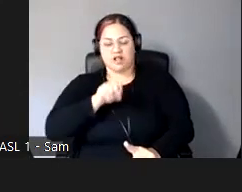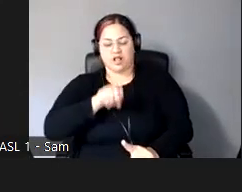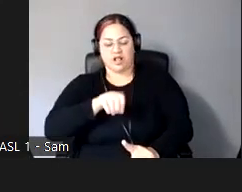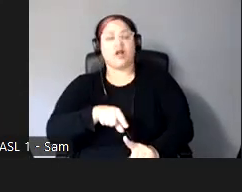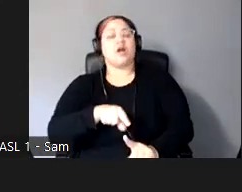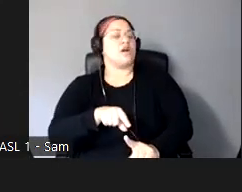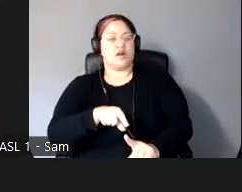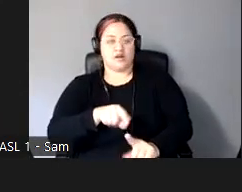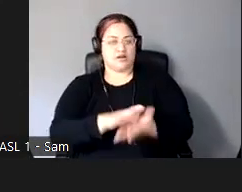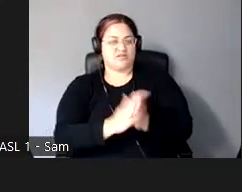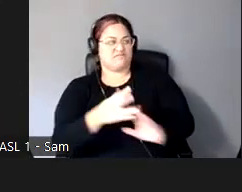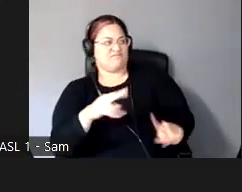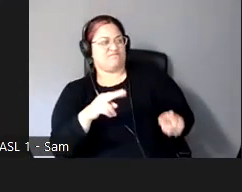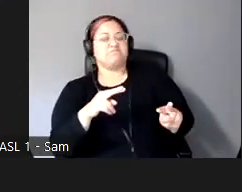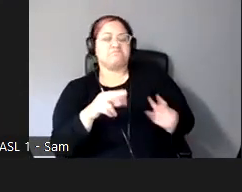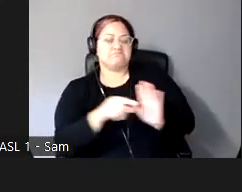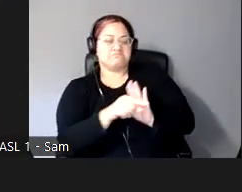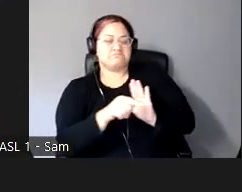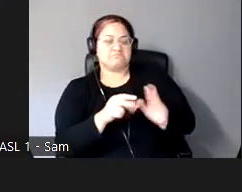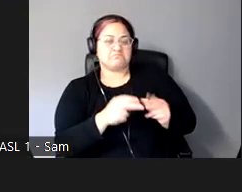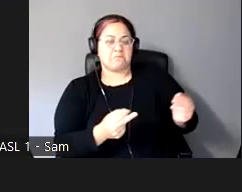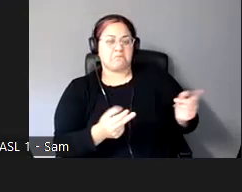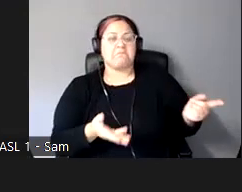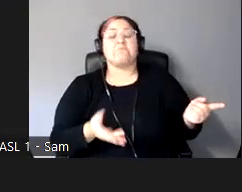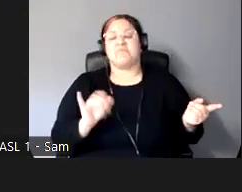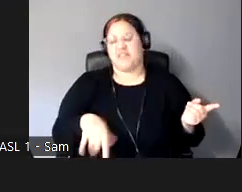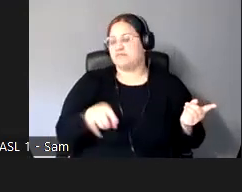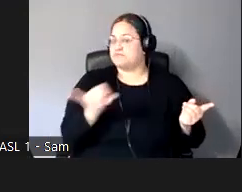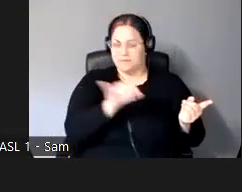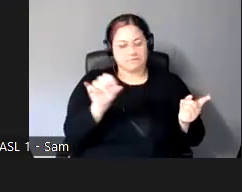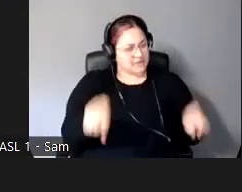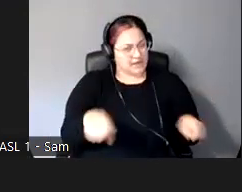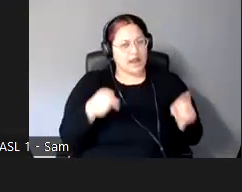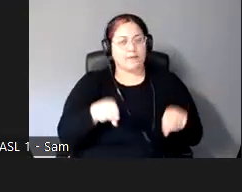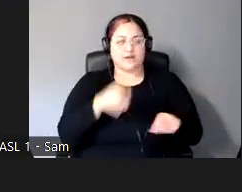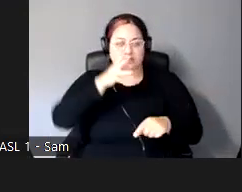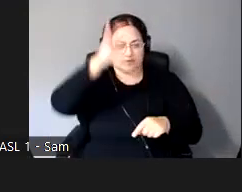in Ontario, and our speaker will talk about the laws that relate to grandparents today.